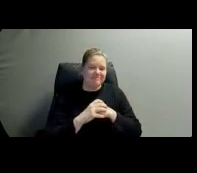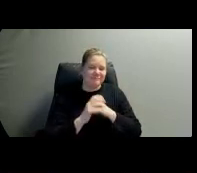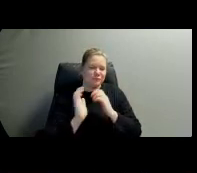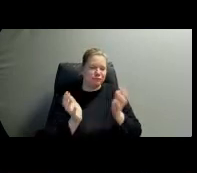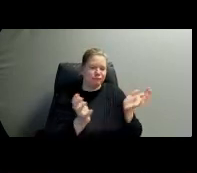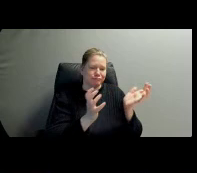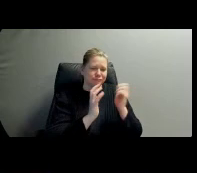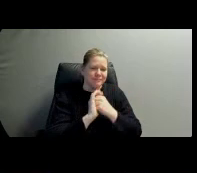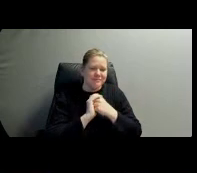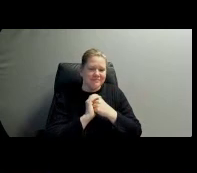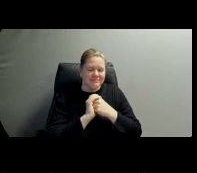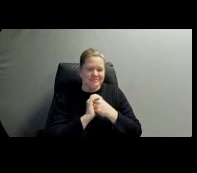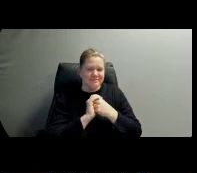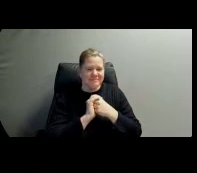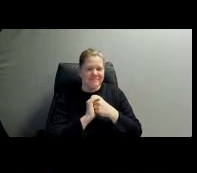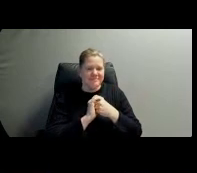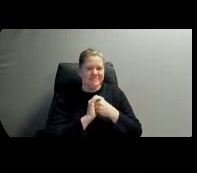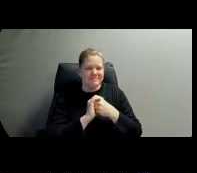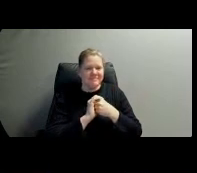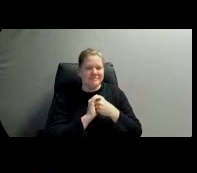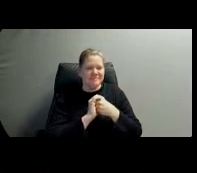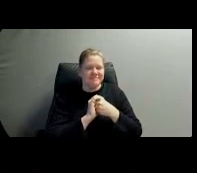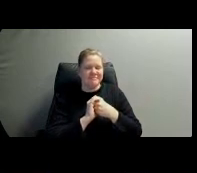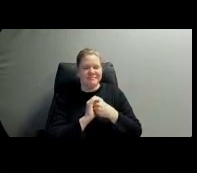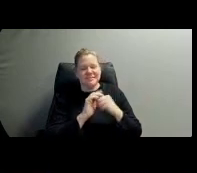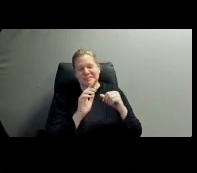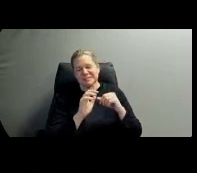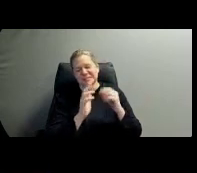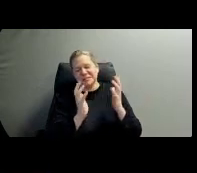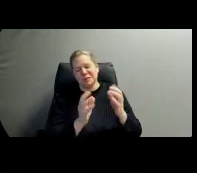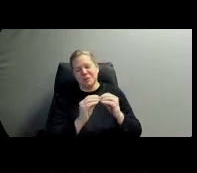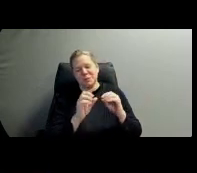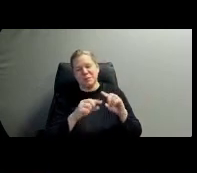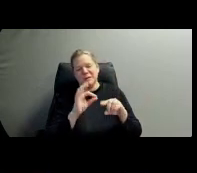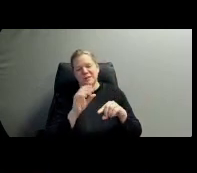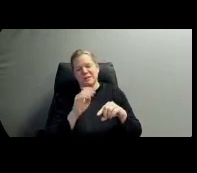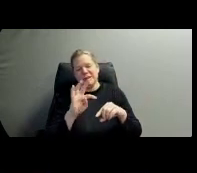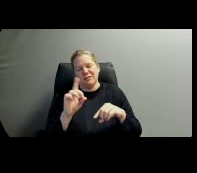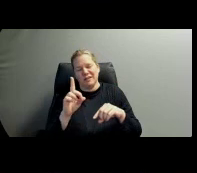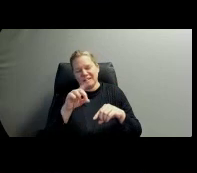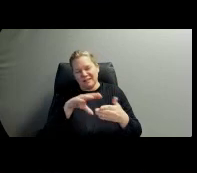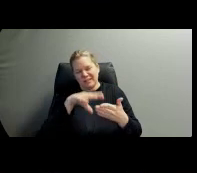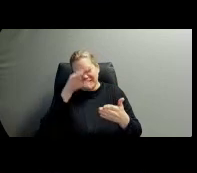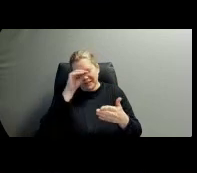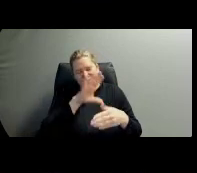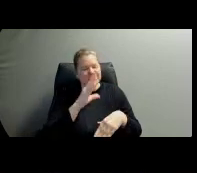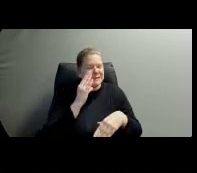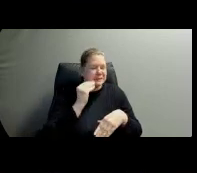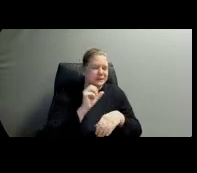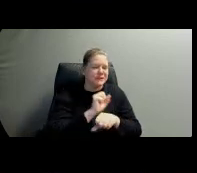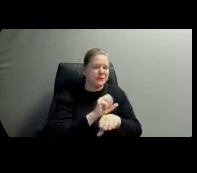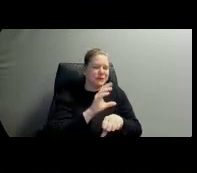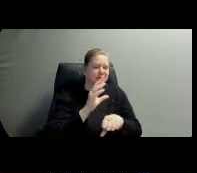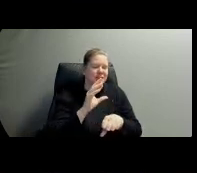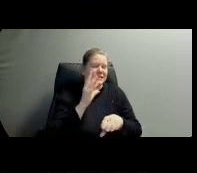Even her project about the federated learning, and even for her experience and her work experience at Google.